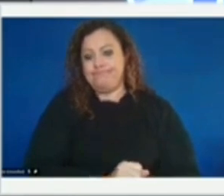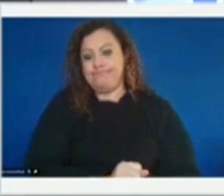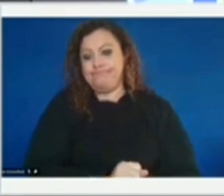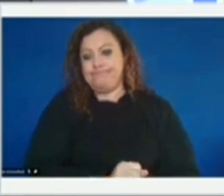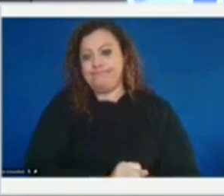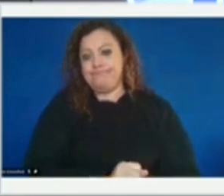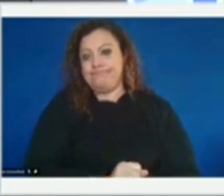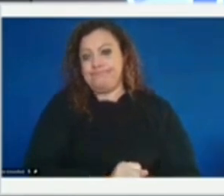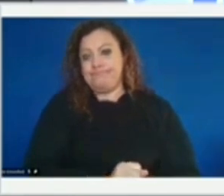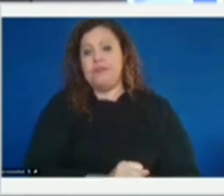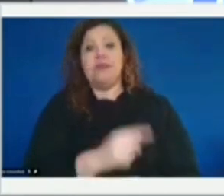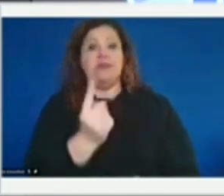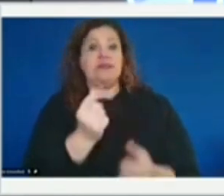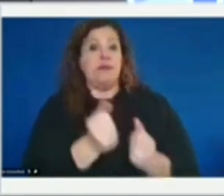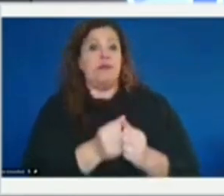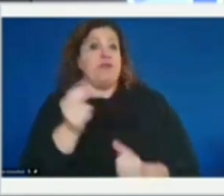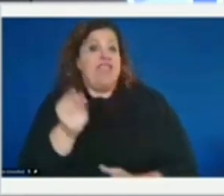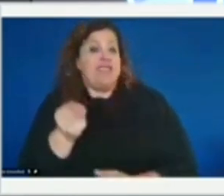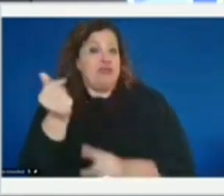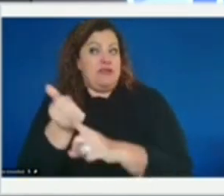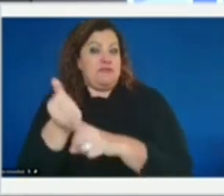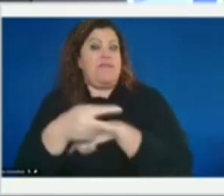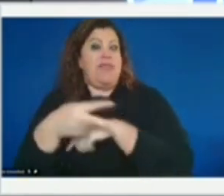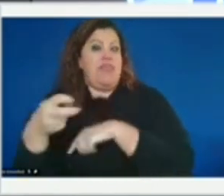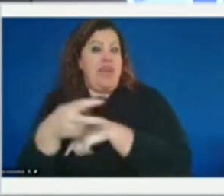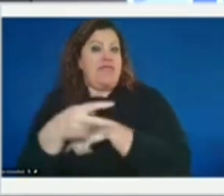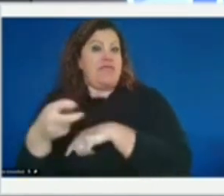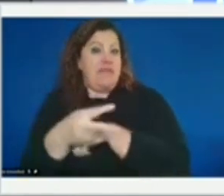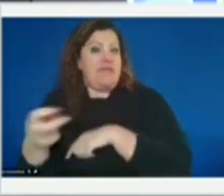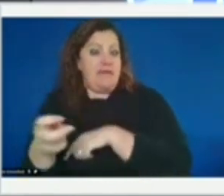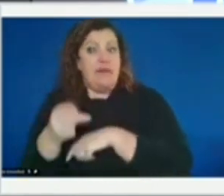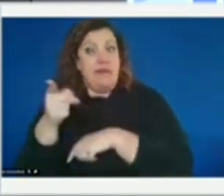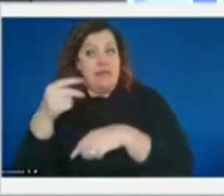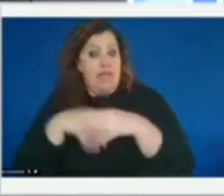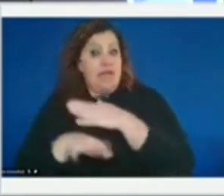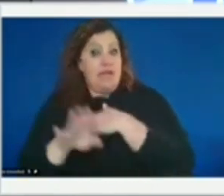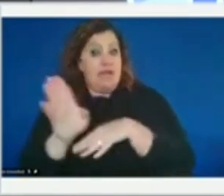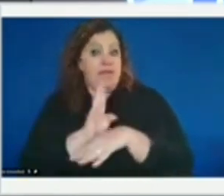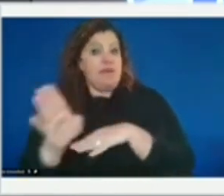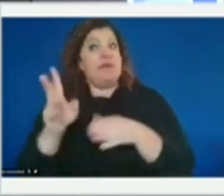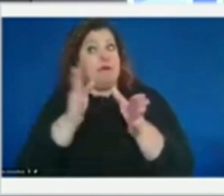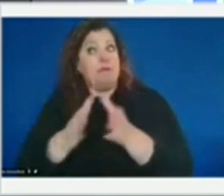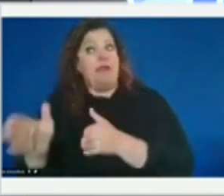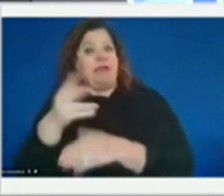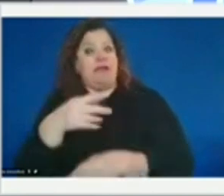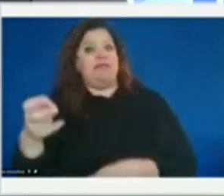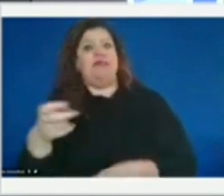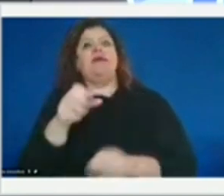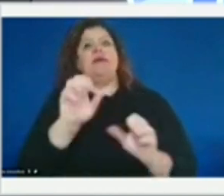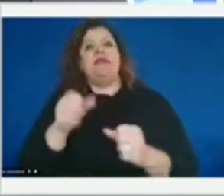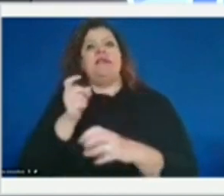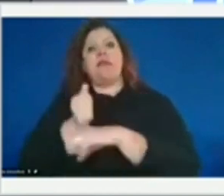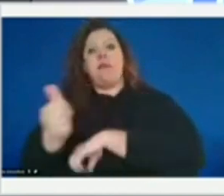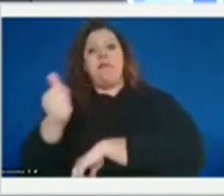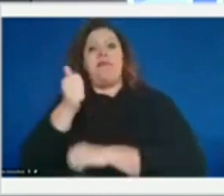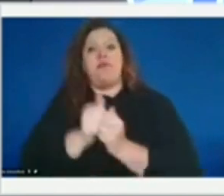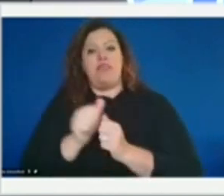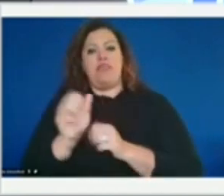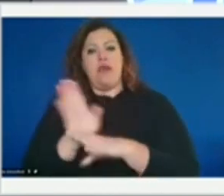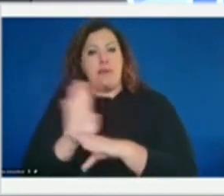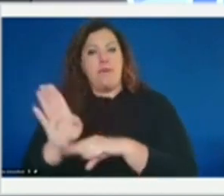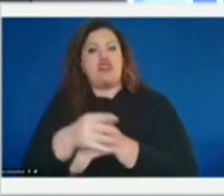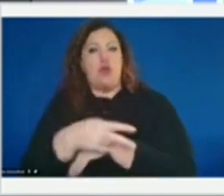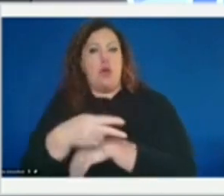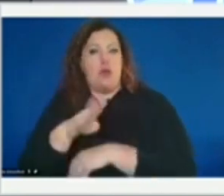Someone with a history of theft enters that business with the intent to steal. They can be charged with commercial burglary, as I said, which is a Class